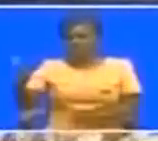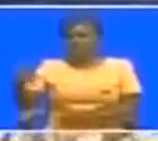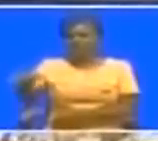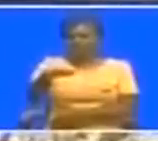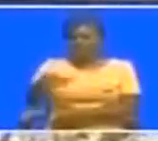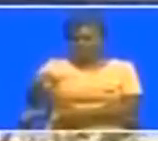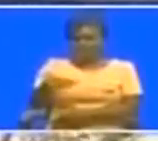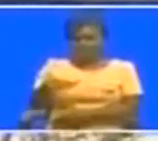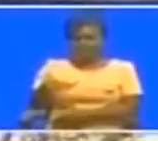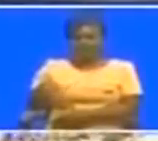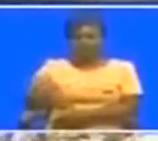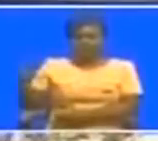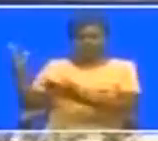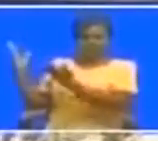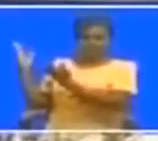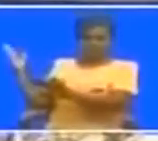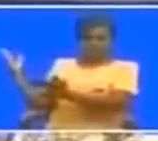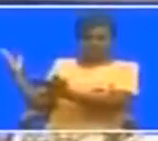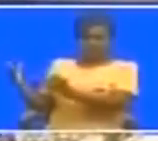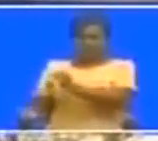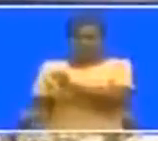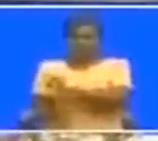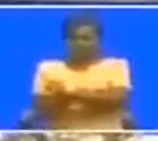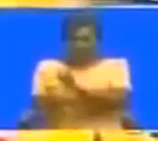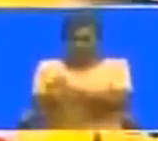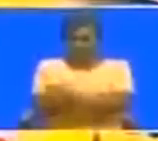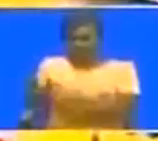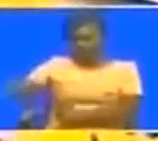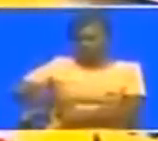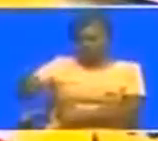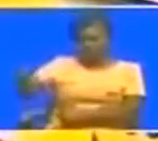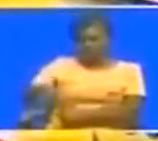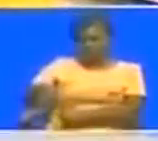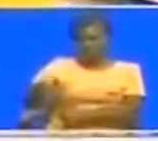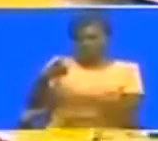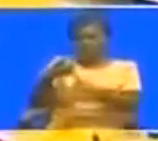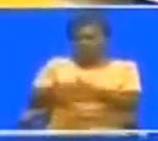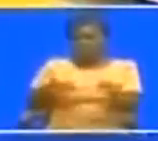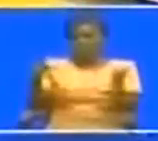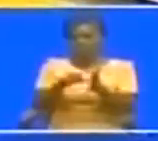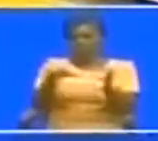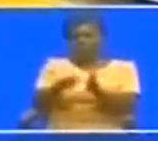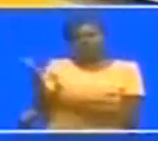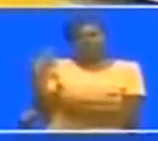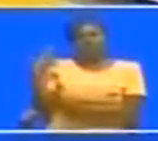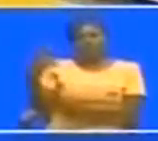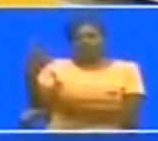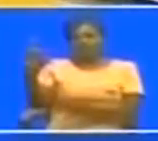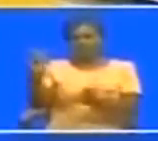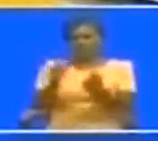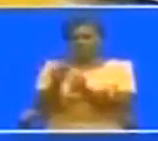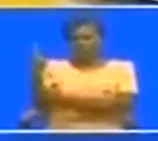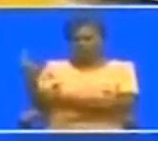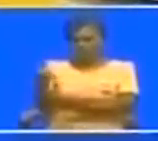Turnaround has become a word synonymous when it comes to describing Uchumi Supermarkets. Having risen from the ashes like the proverbial phoenix in 2011,